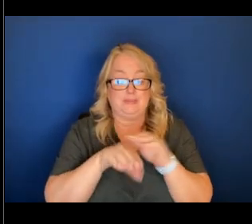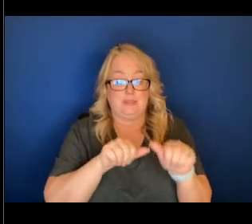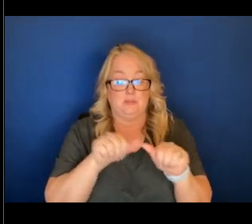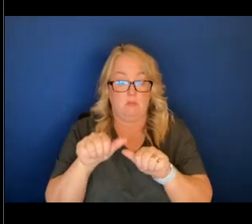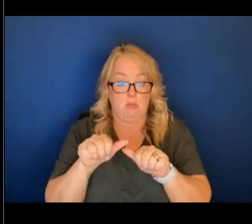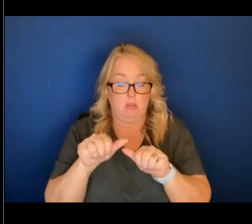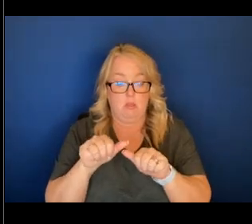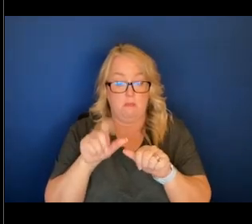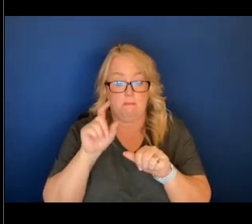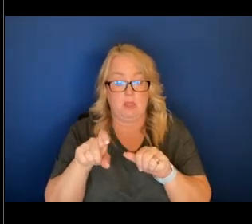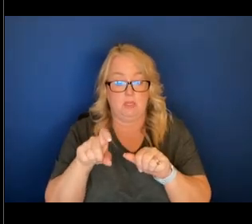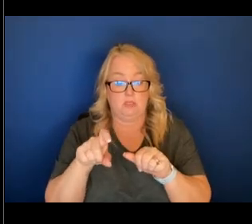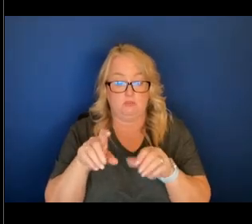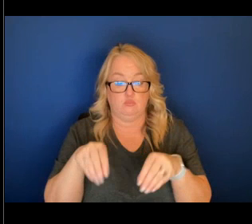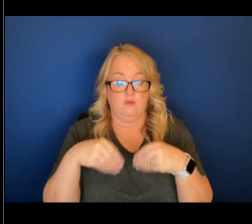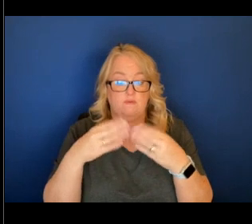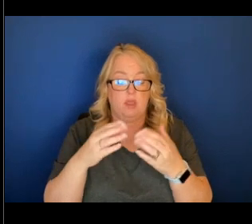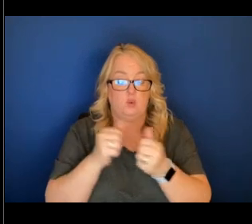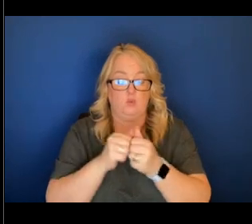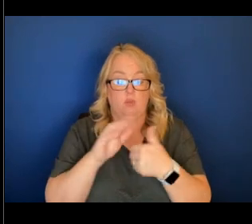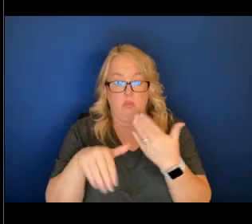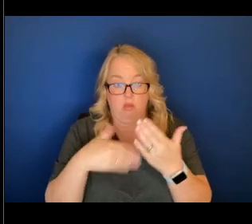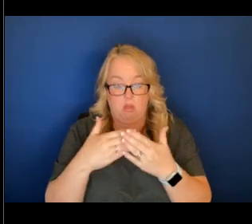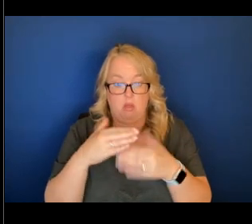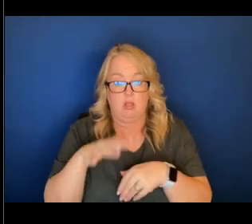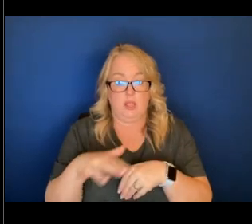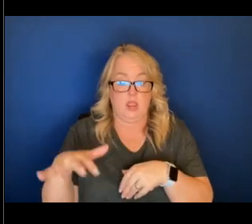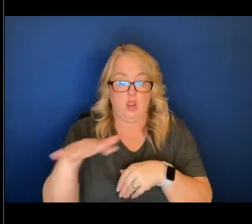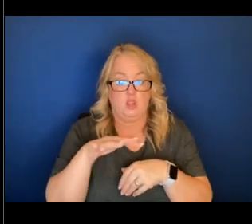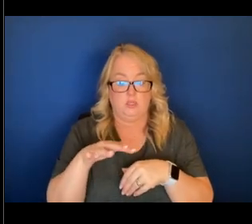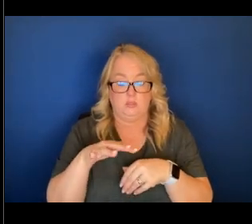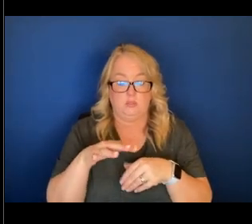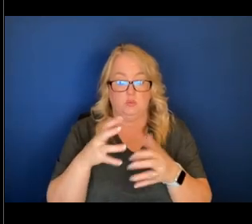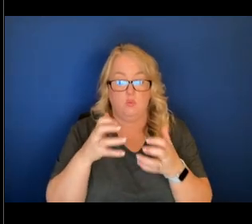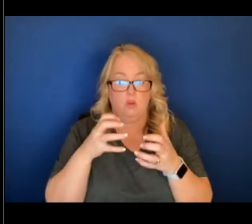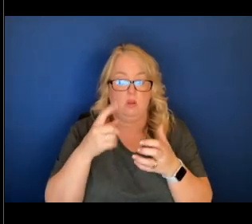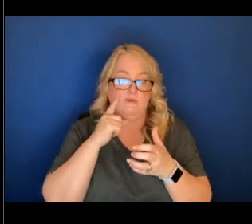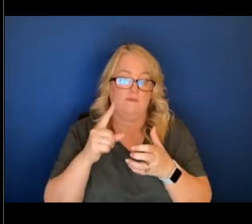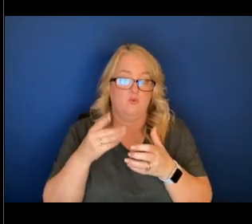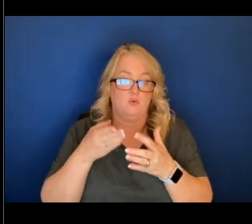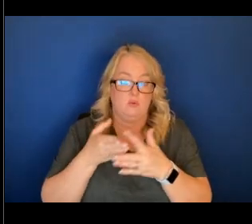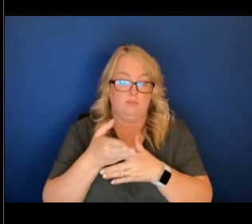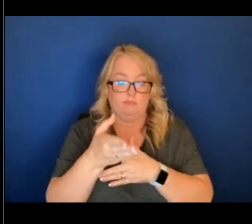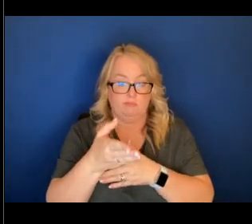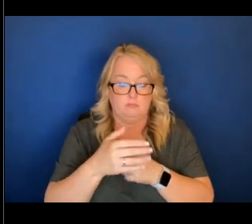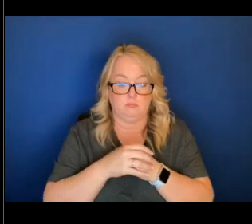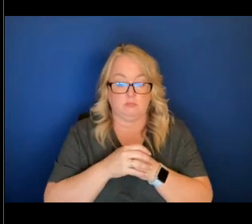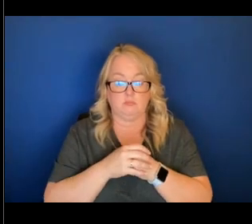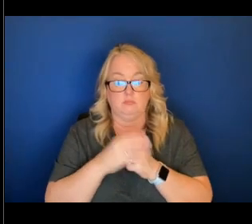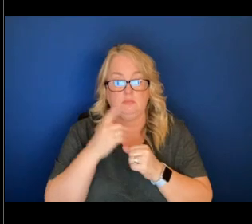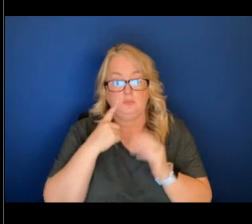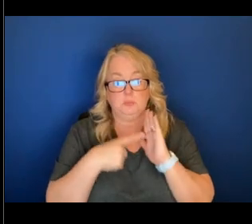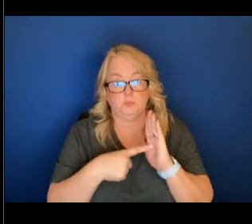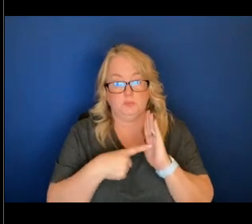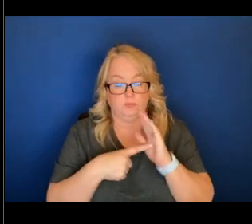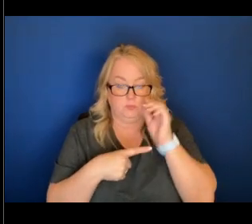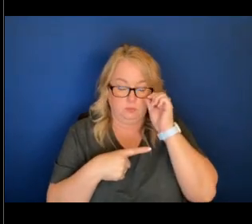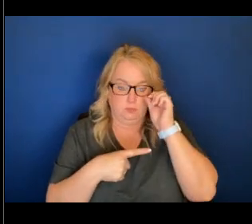provided into all spaces intended for passage. For instance,